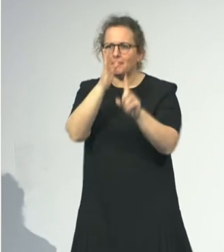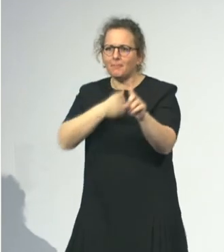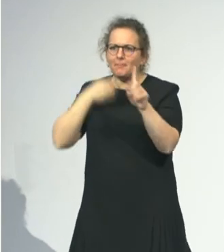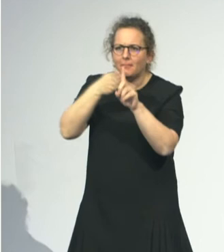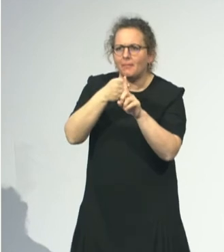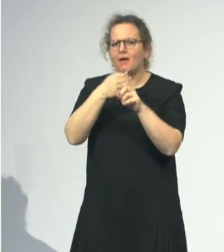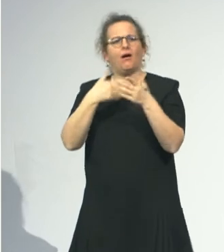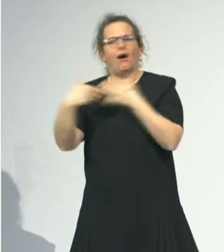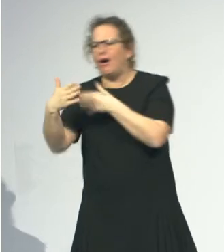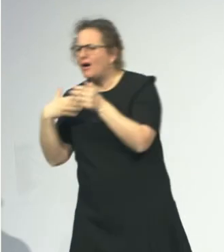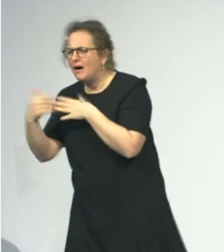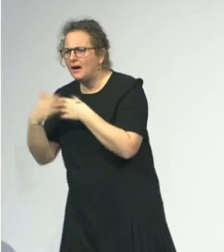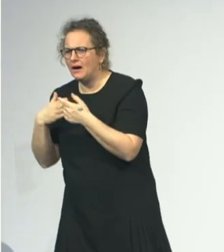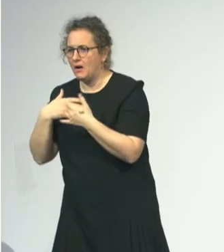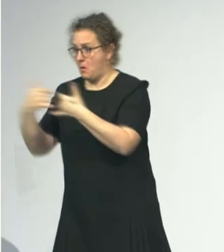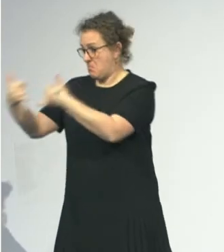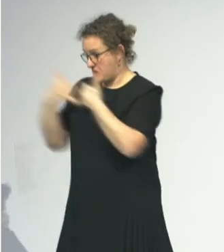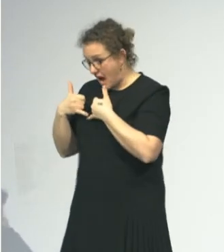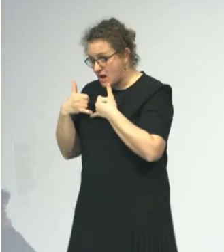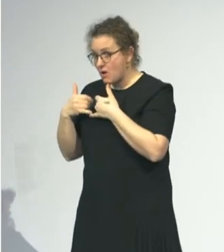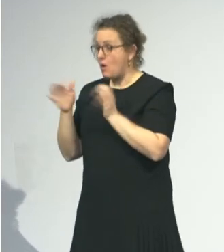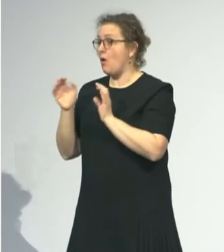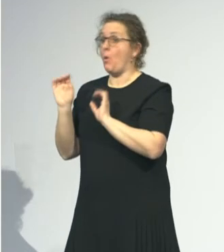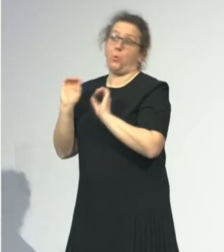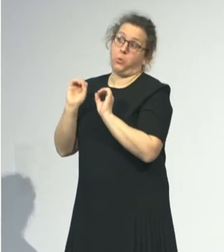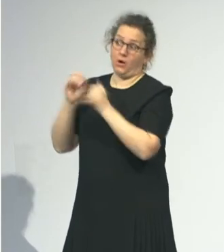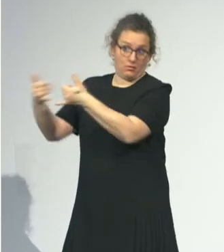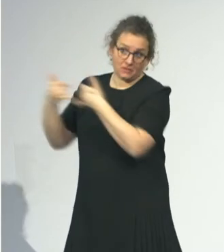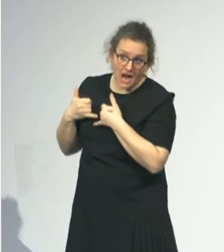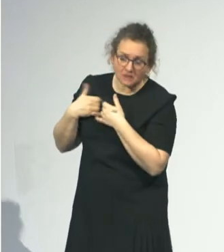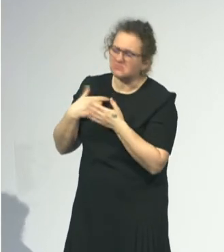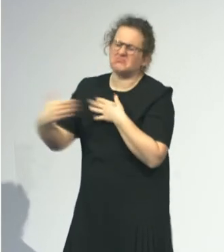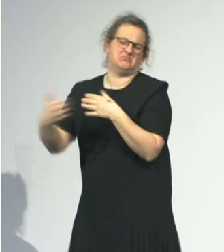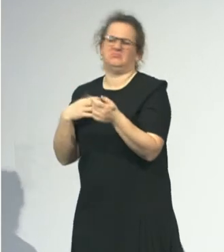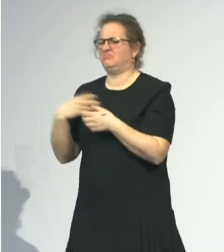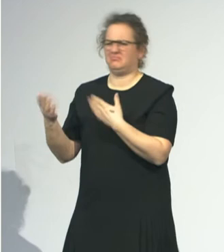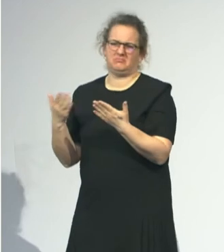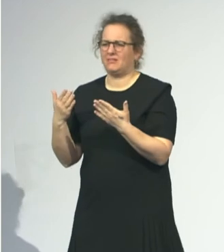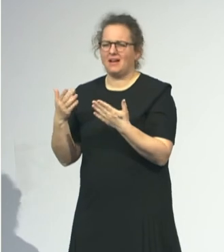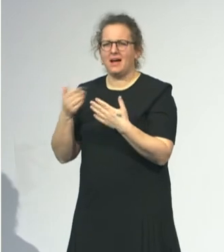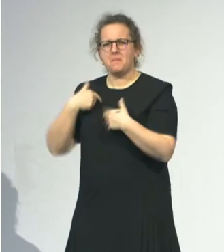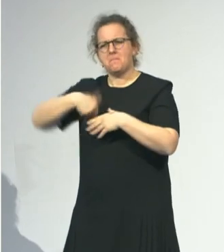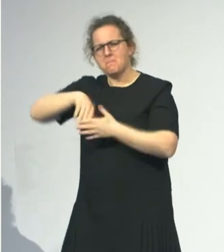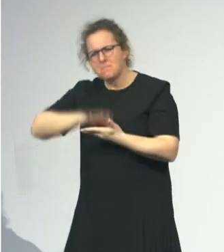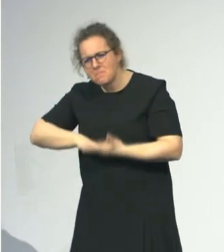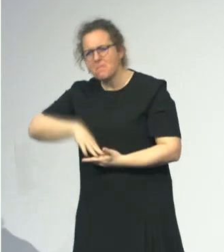are not awarded. What it matters is that you are doing things to